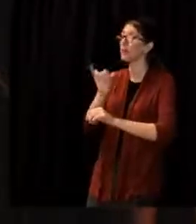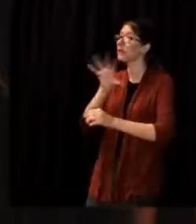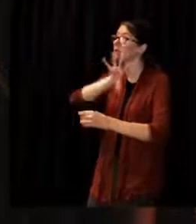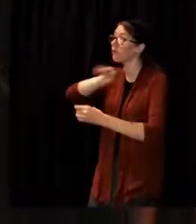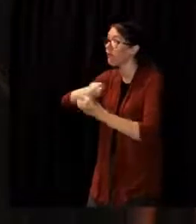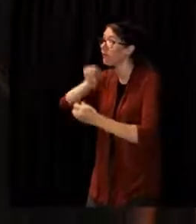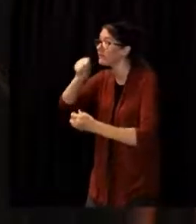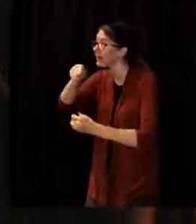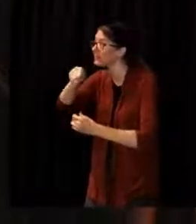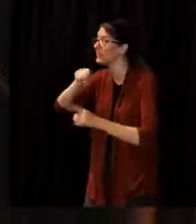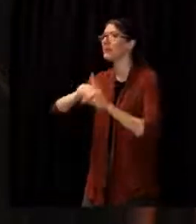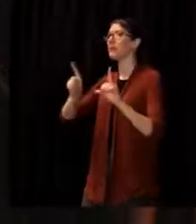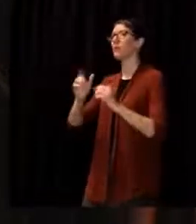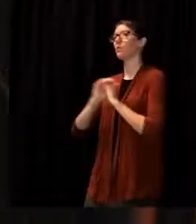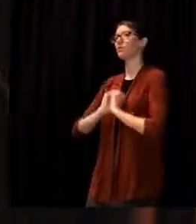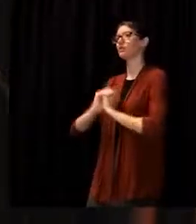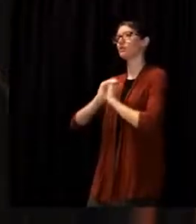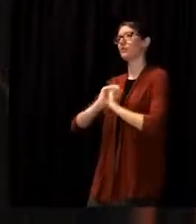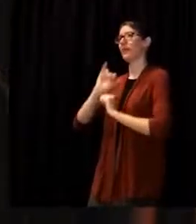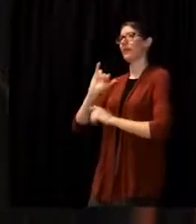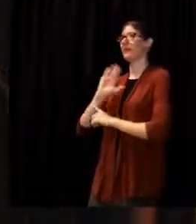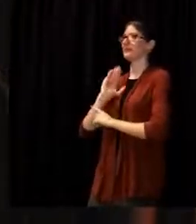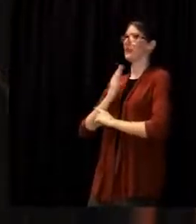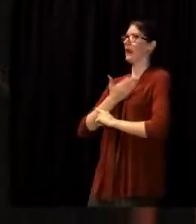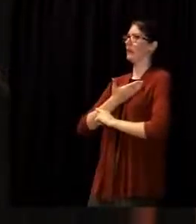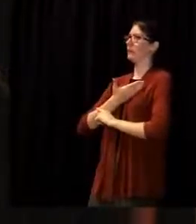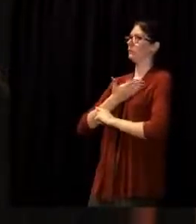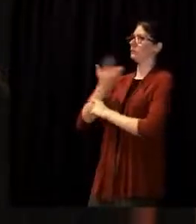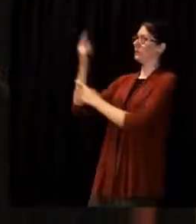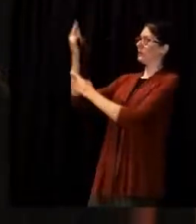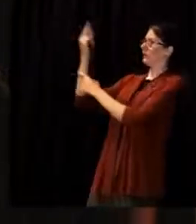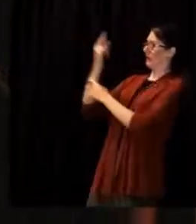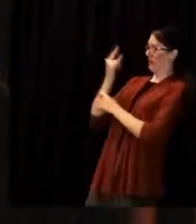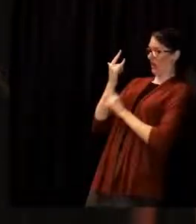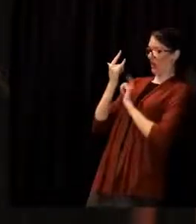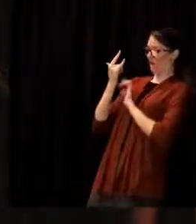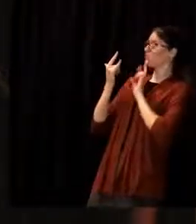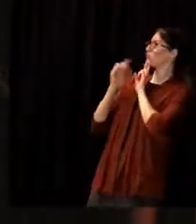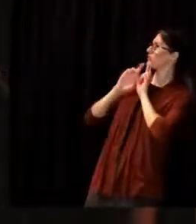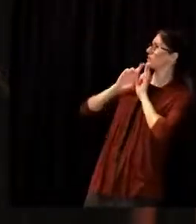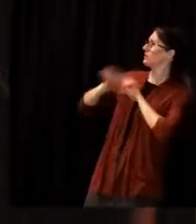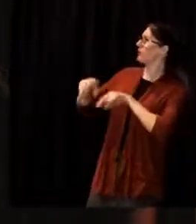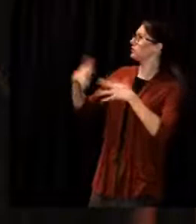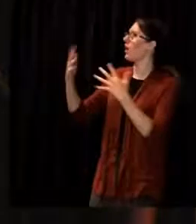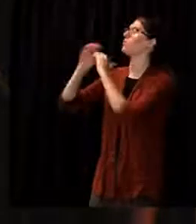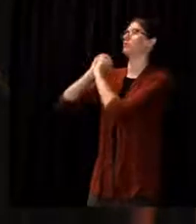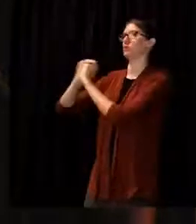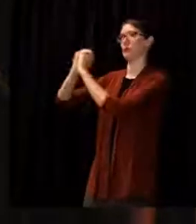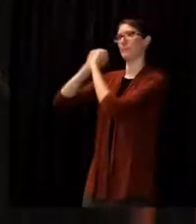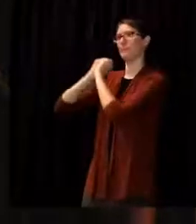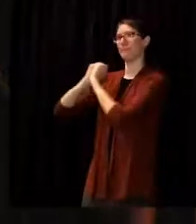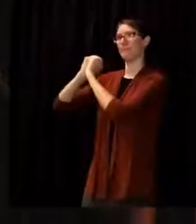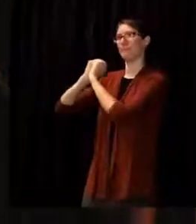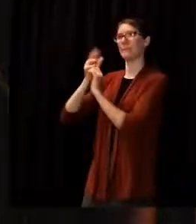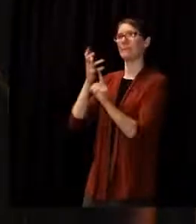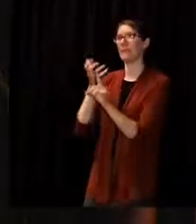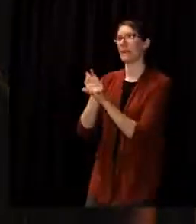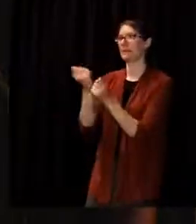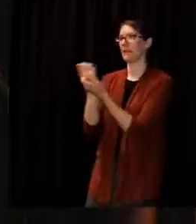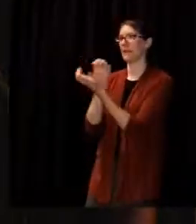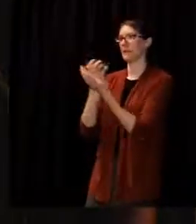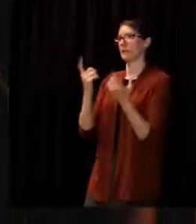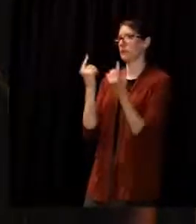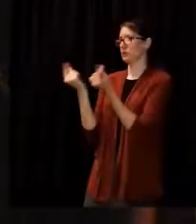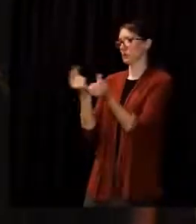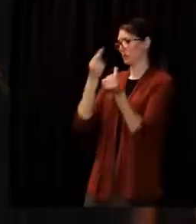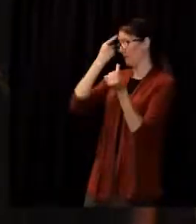But worship is the outflow of our response of love to God and everything that he's given us. And it's meant to affect every single thing we do for God